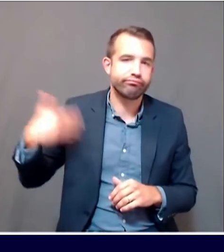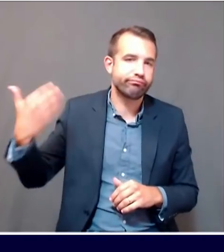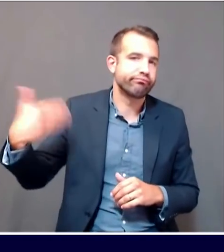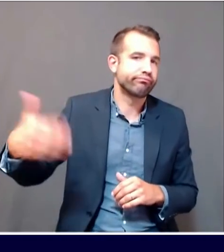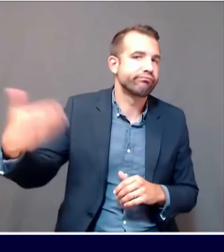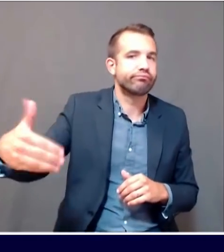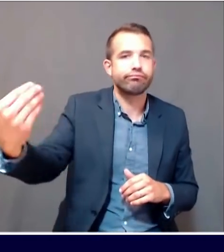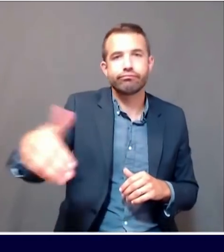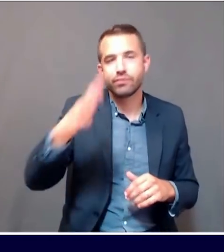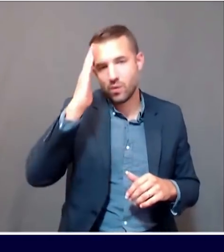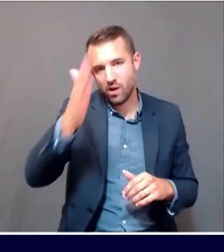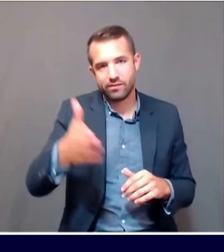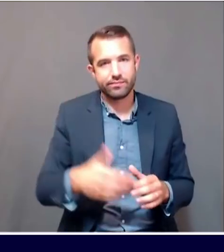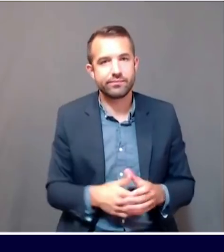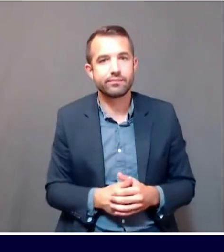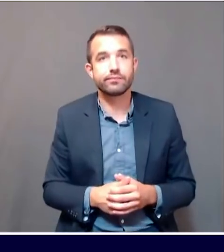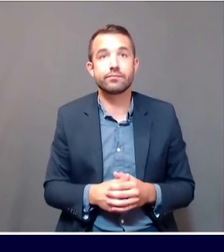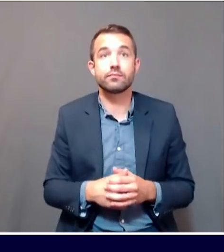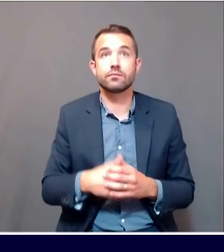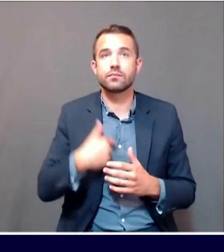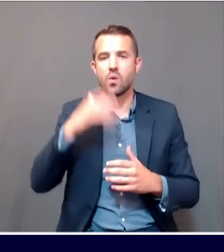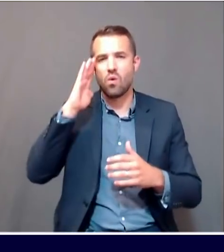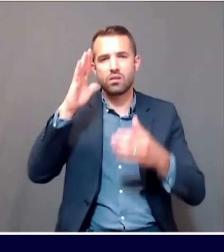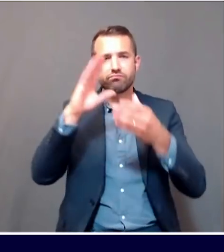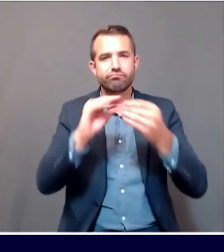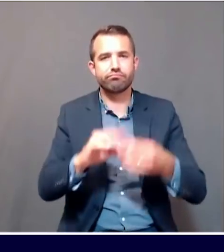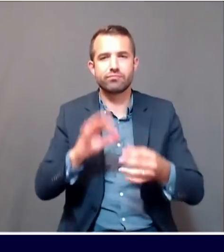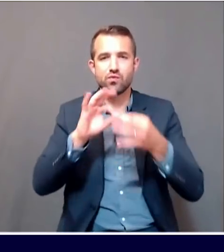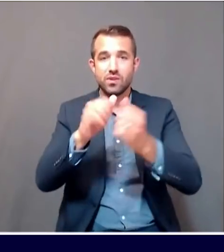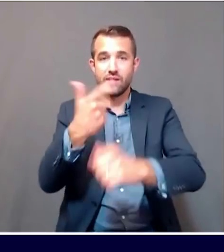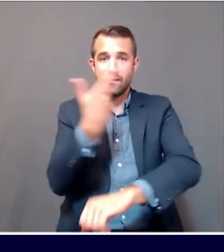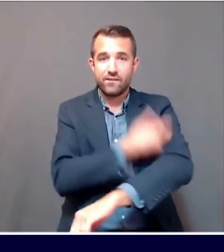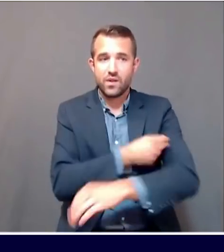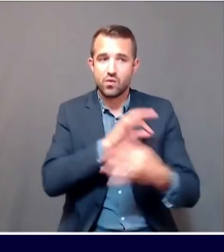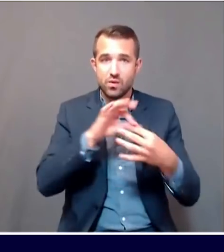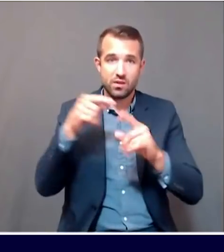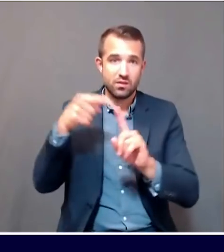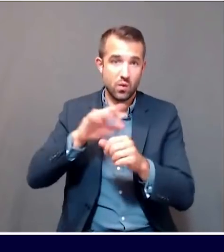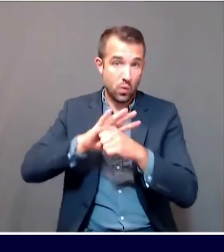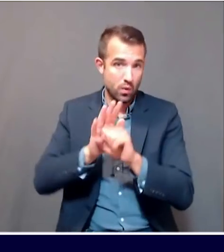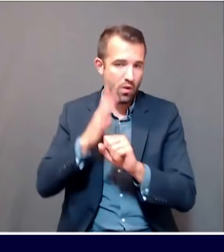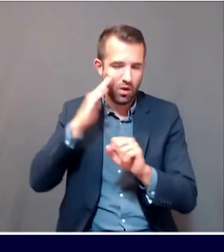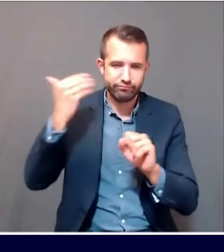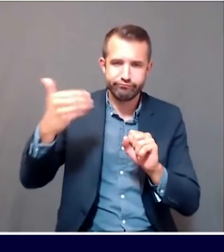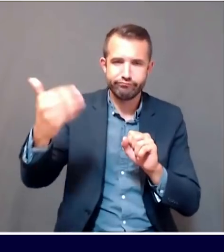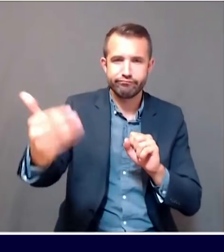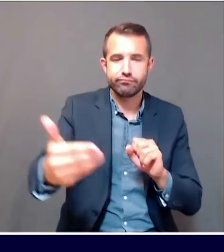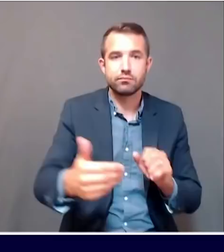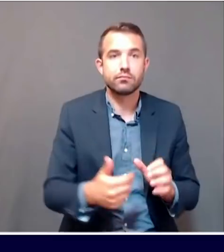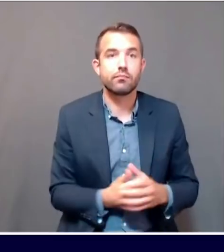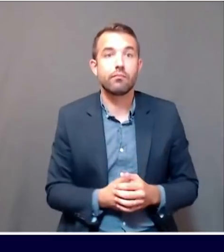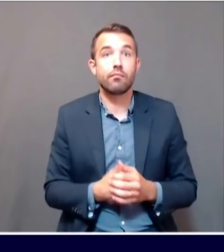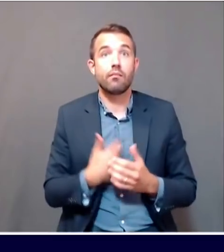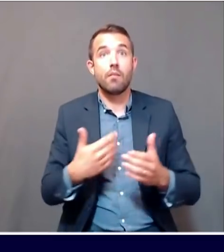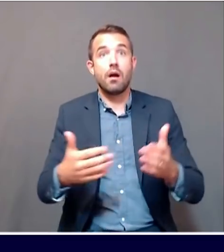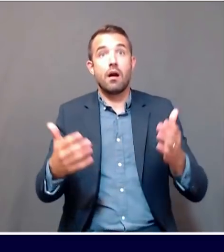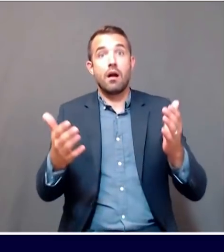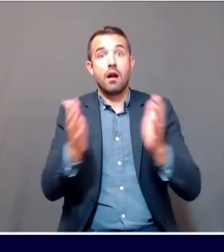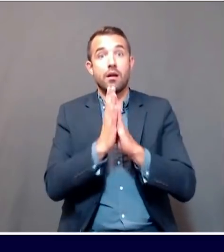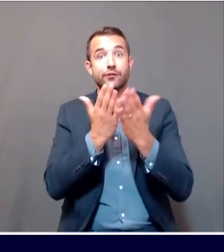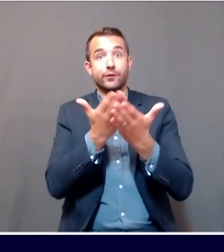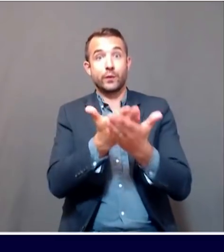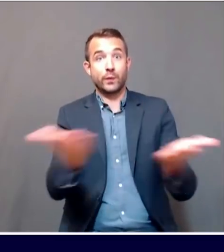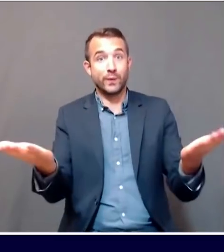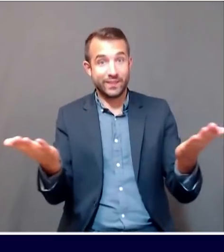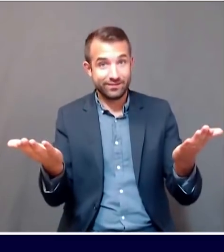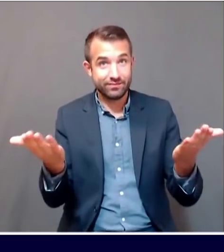be the last time I talk about vaccines for COVID-19. All I ask is that as you are going about your lives and interacting